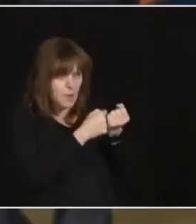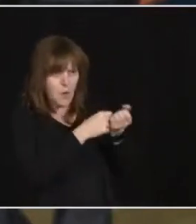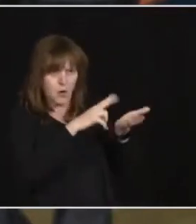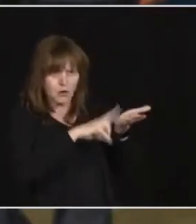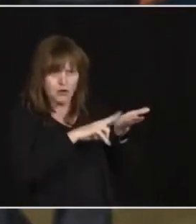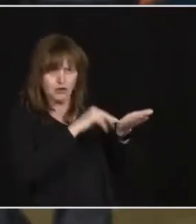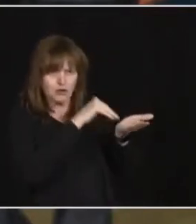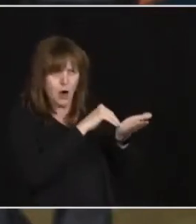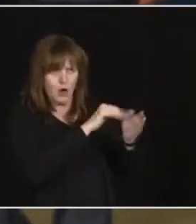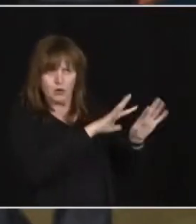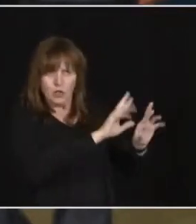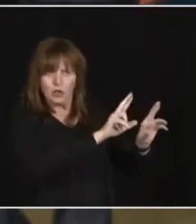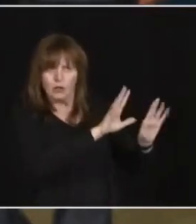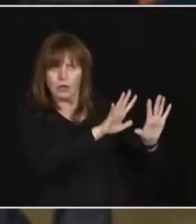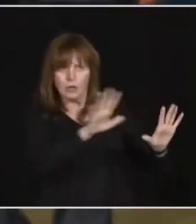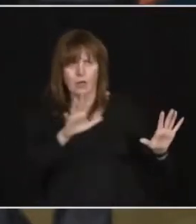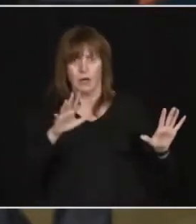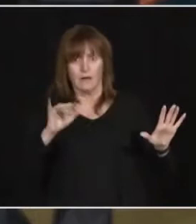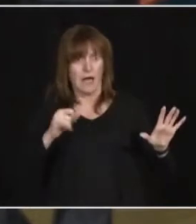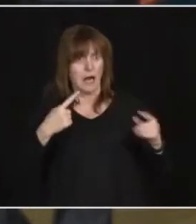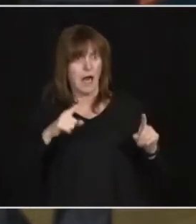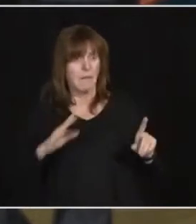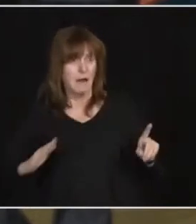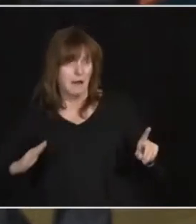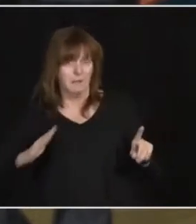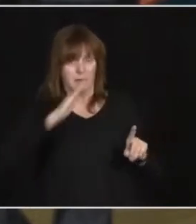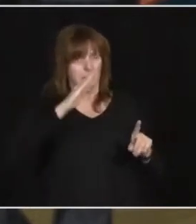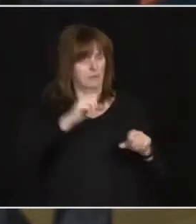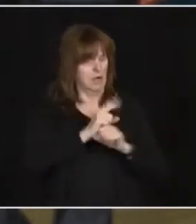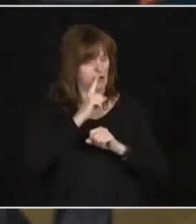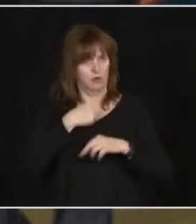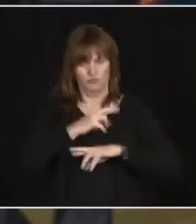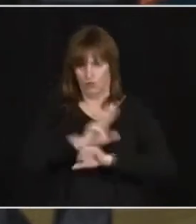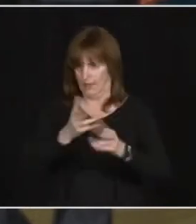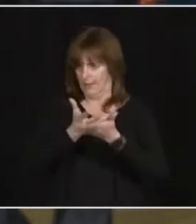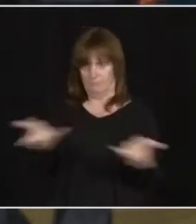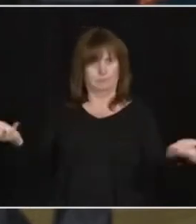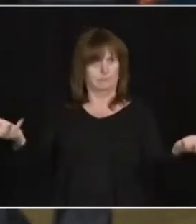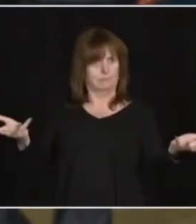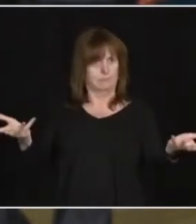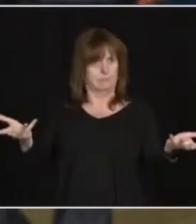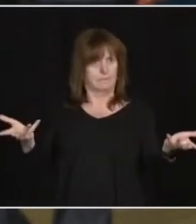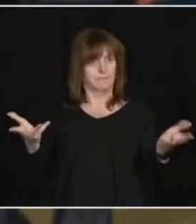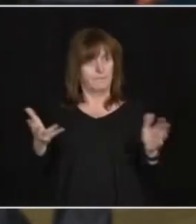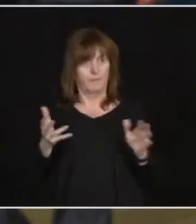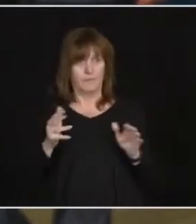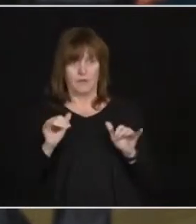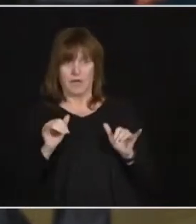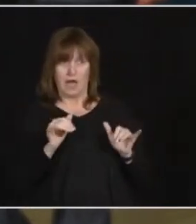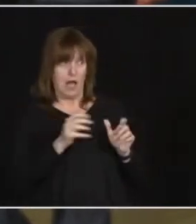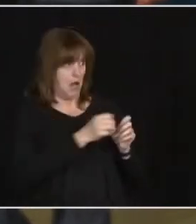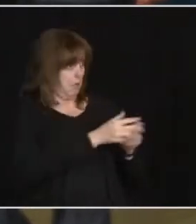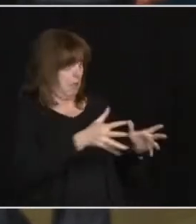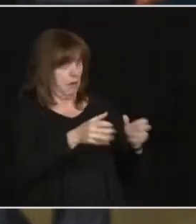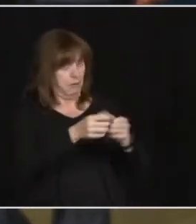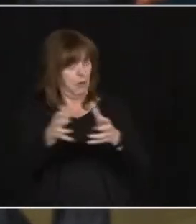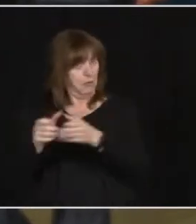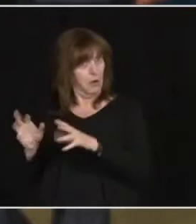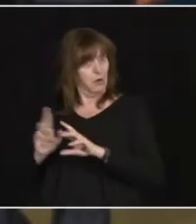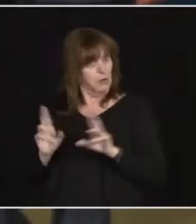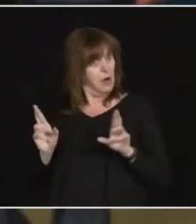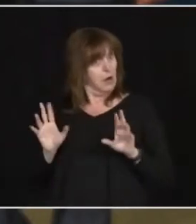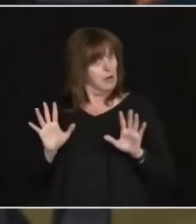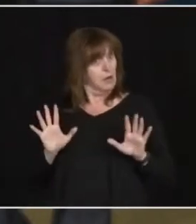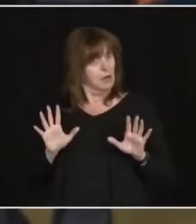of cases. As part of this expansion, we are redeploying surgical nursing staff who can now work with